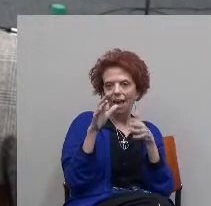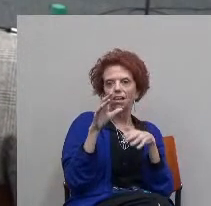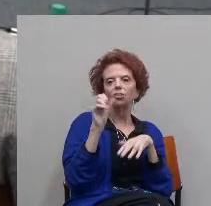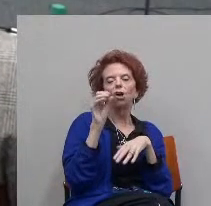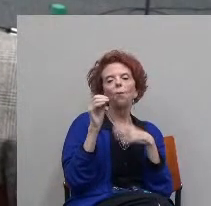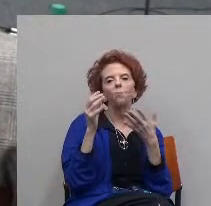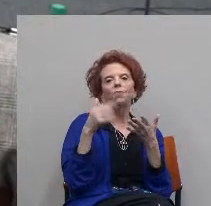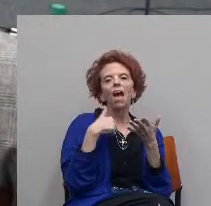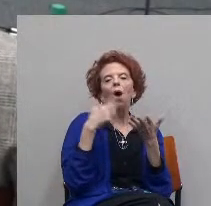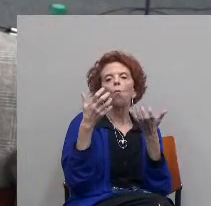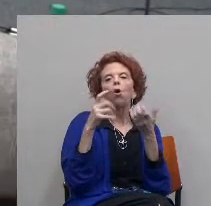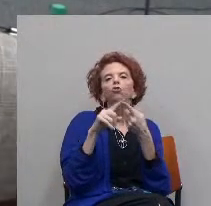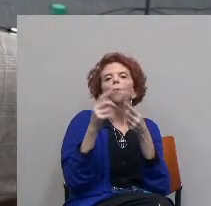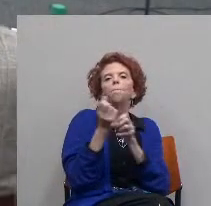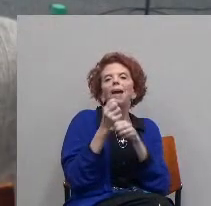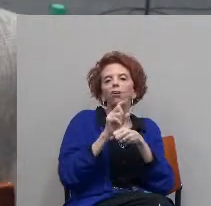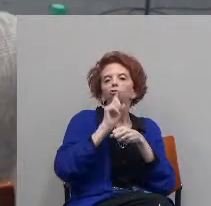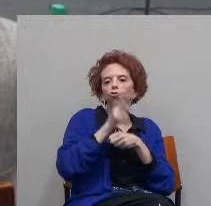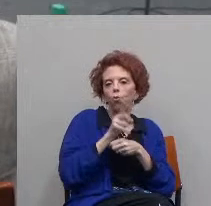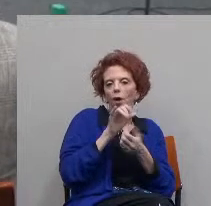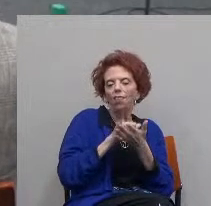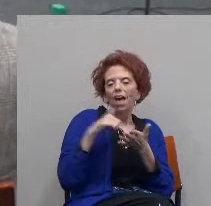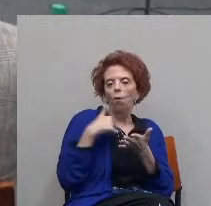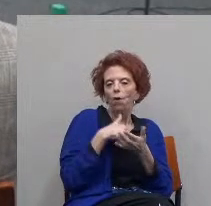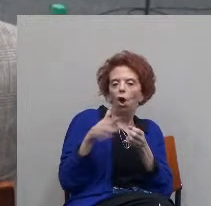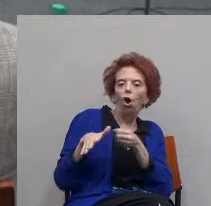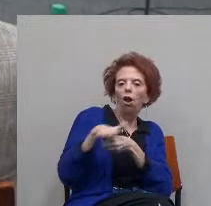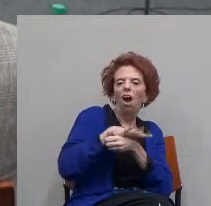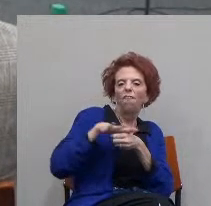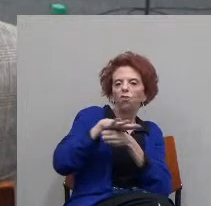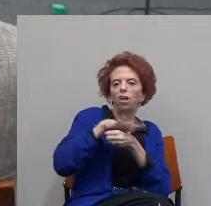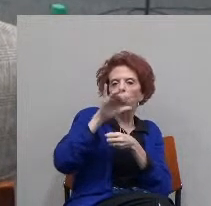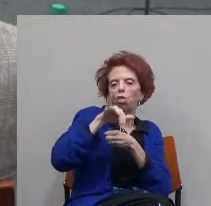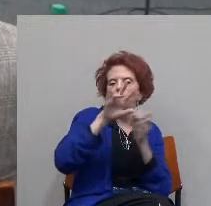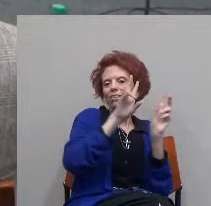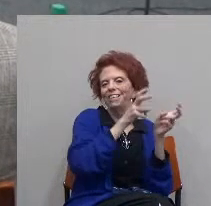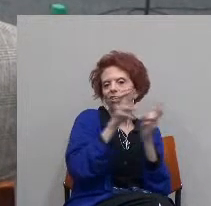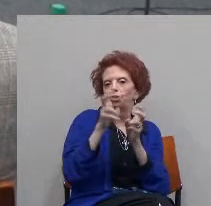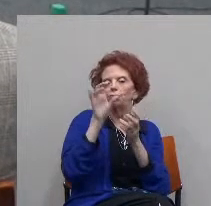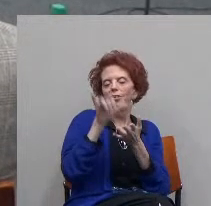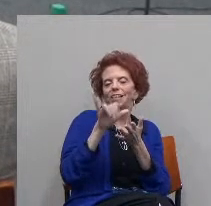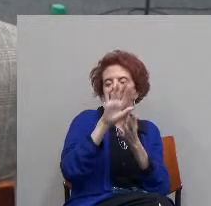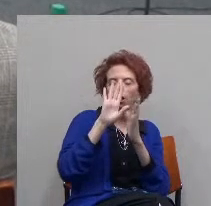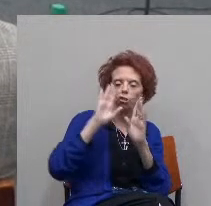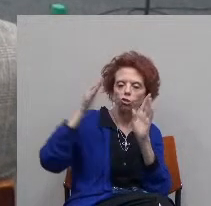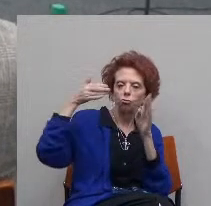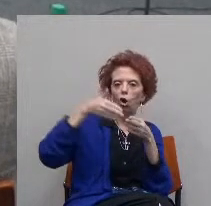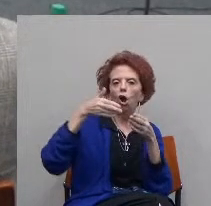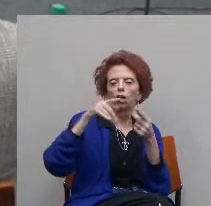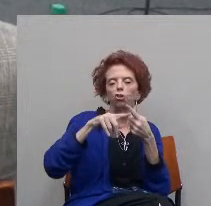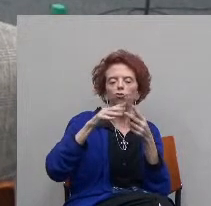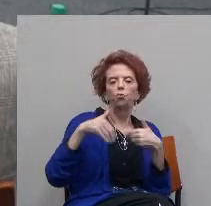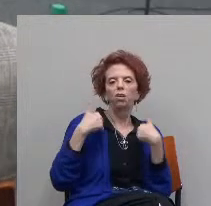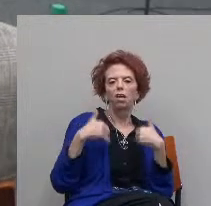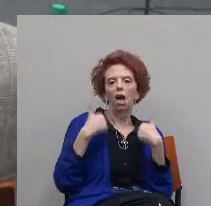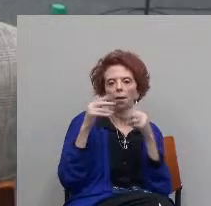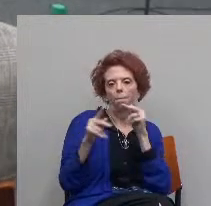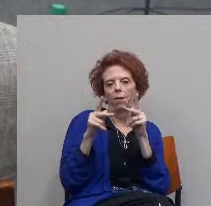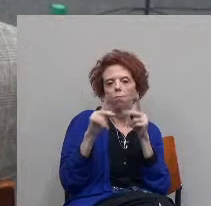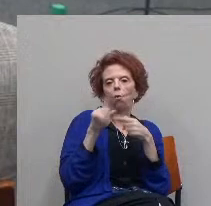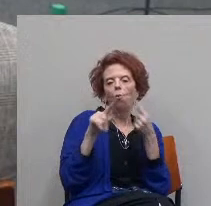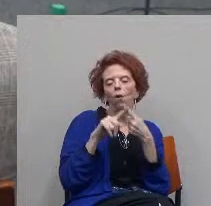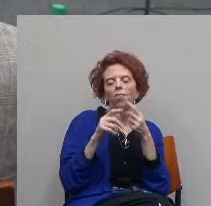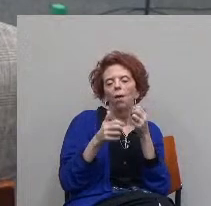I want to make sure that we're kind of covering those kinds of issues because they specifically target young people when they're